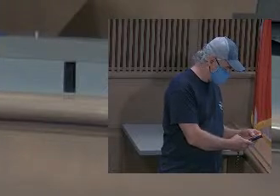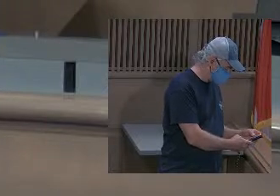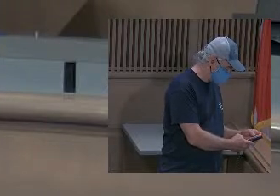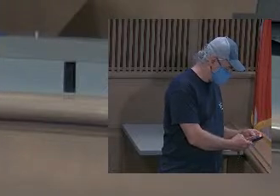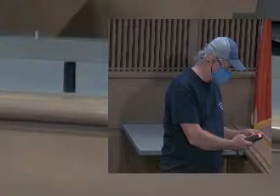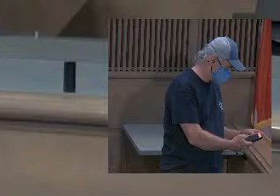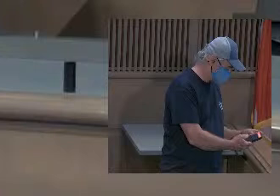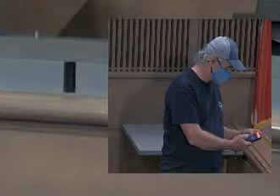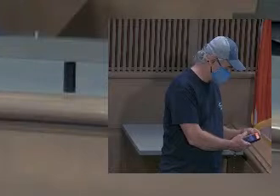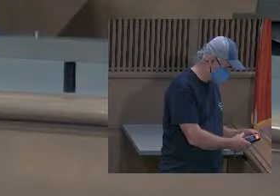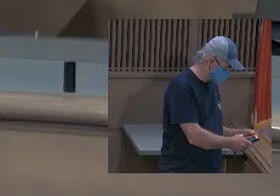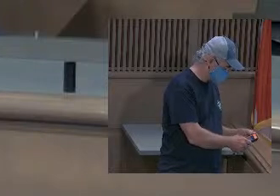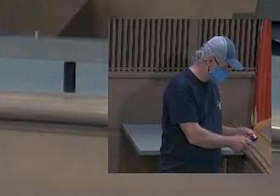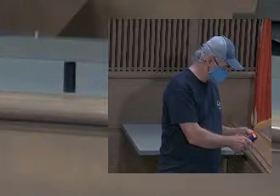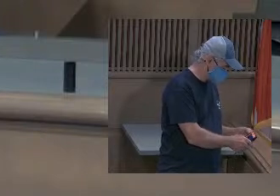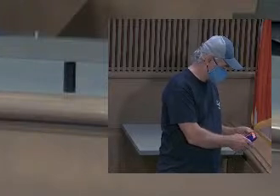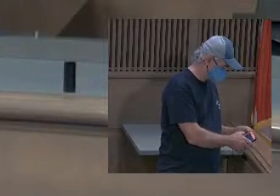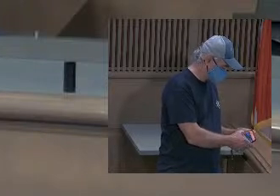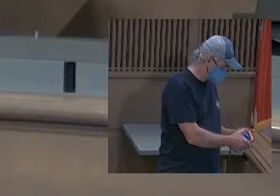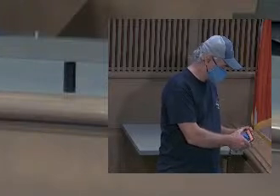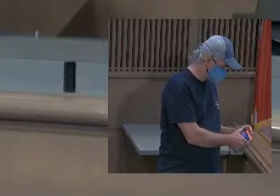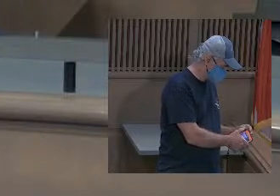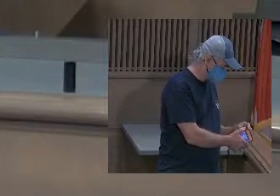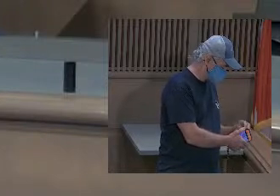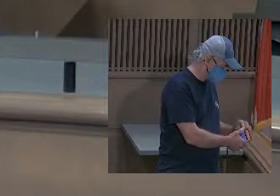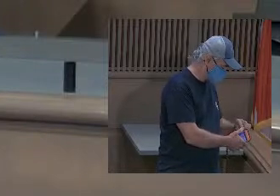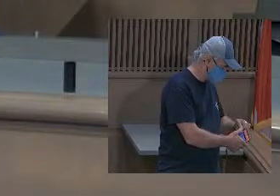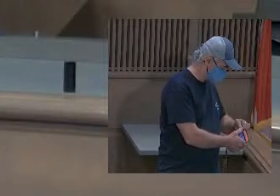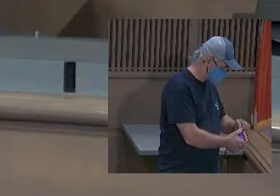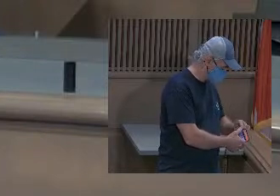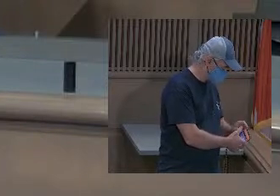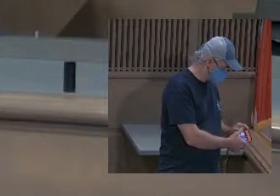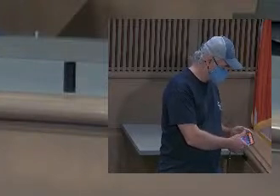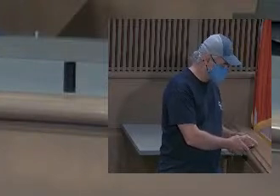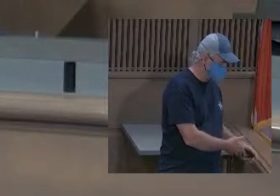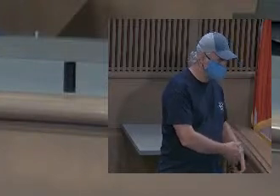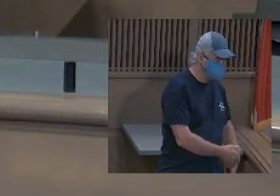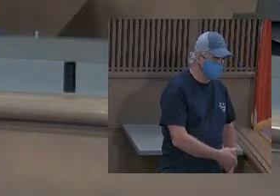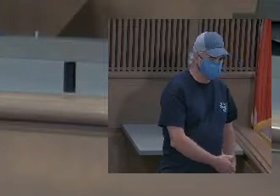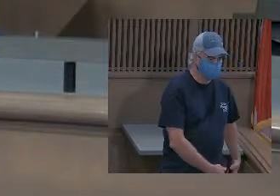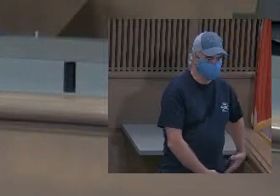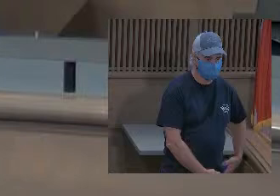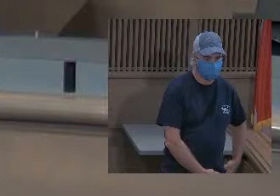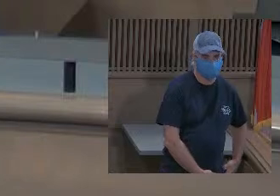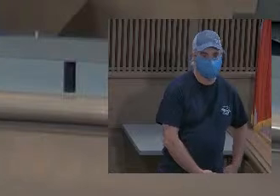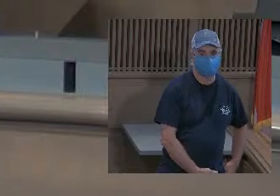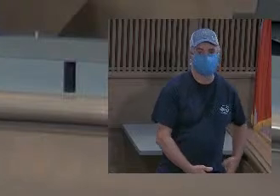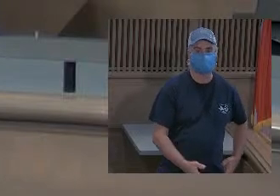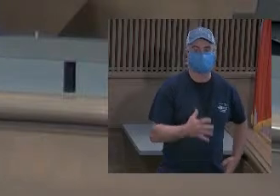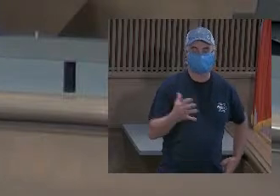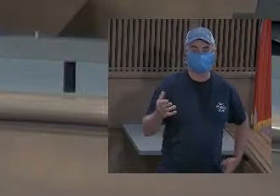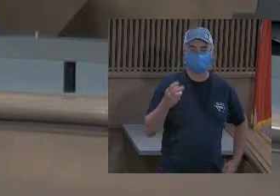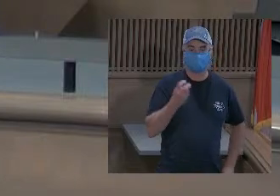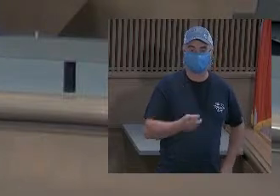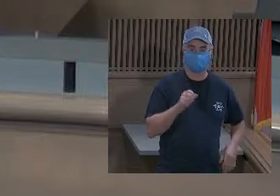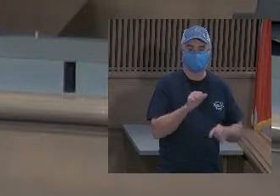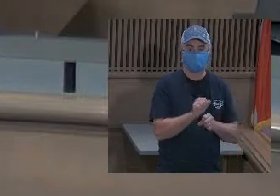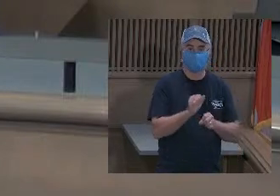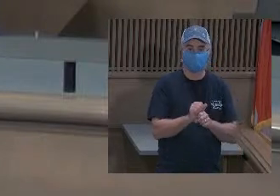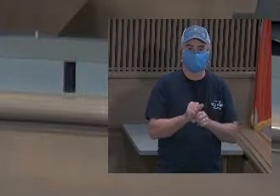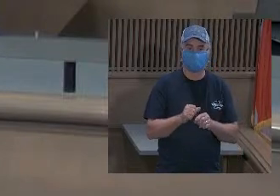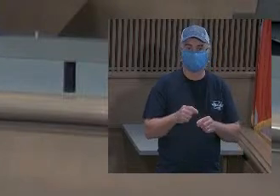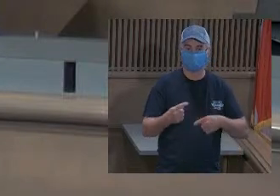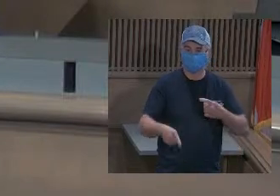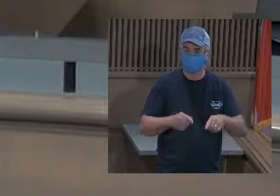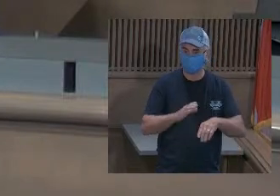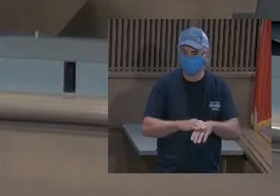not ignore the tools that we have available here in this community. A tremendous amount of hard work has gone into making sure that we